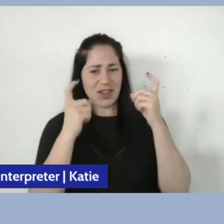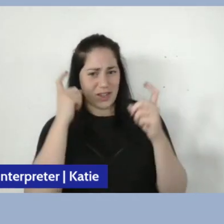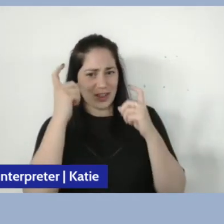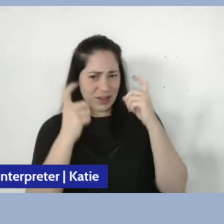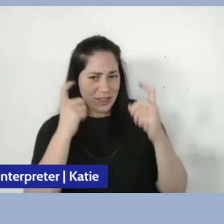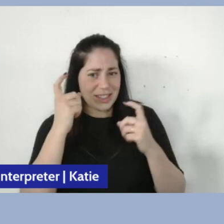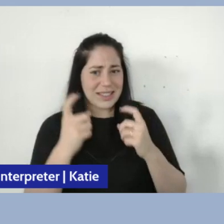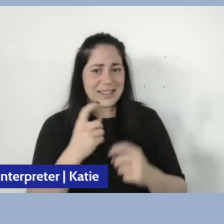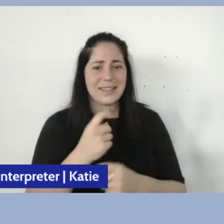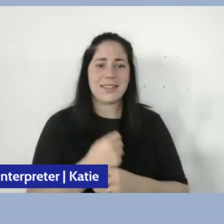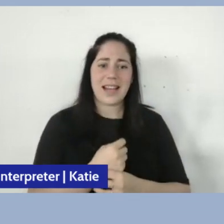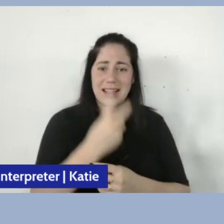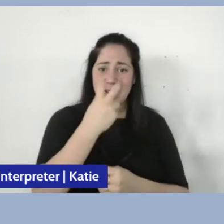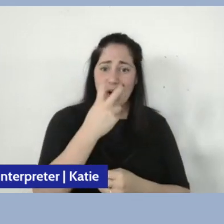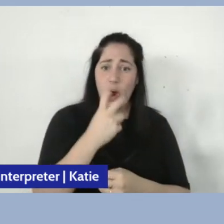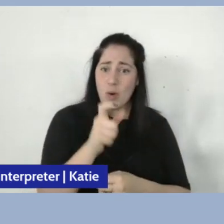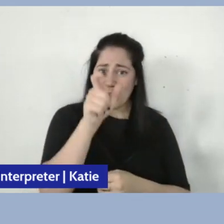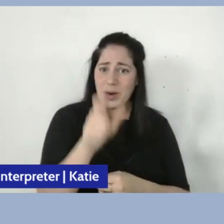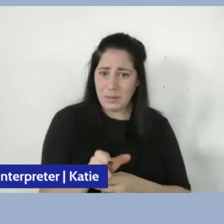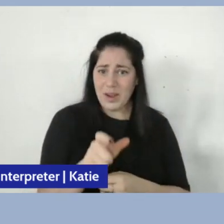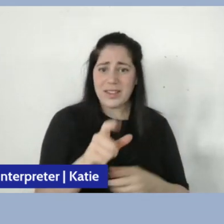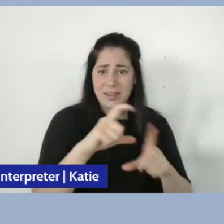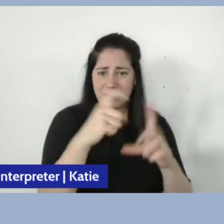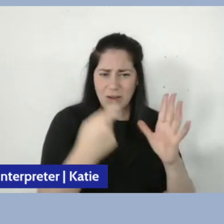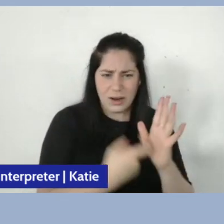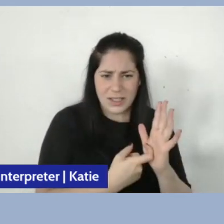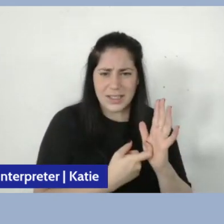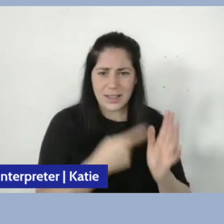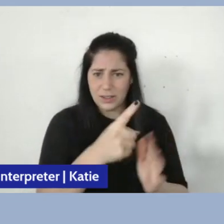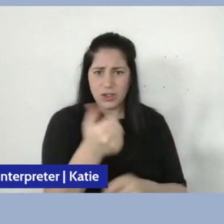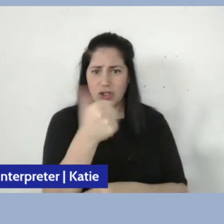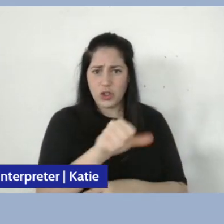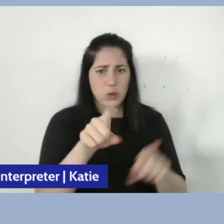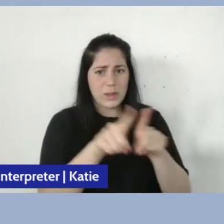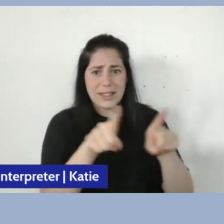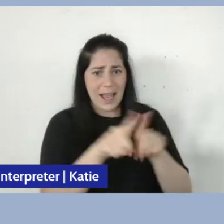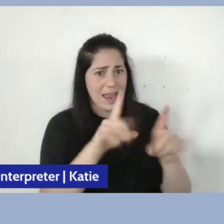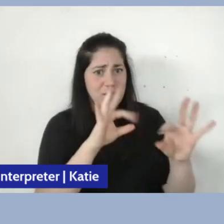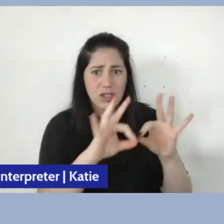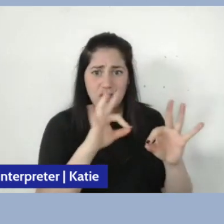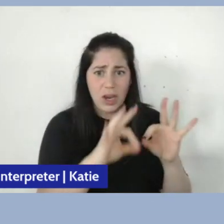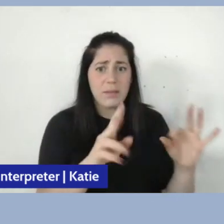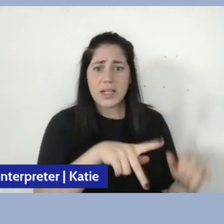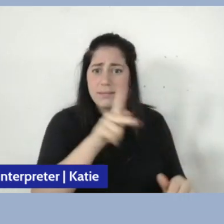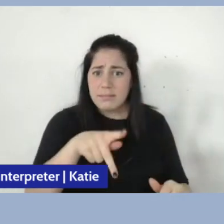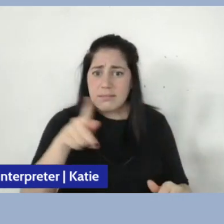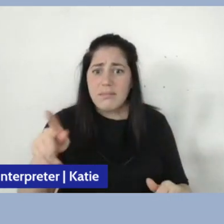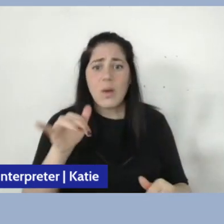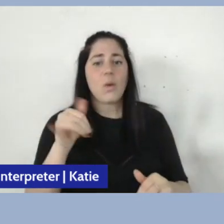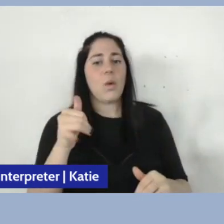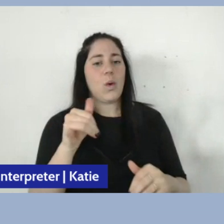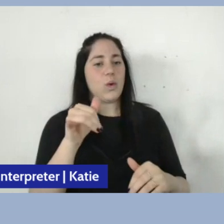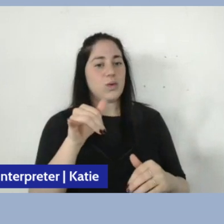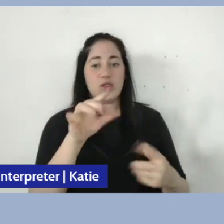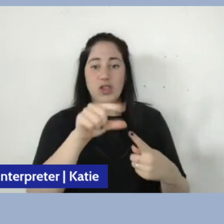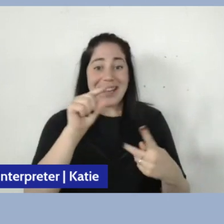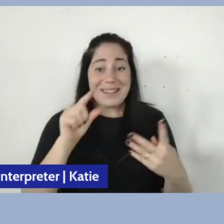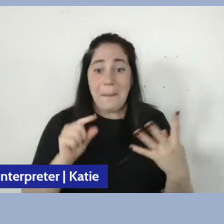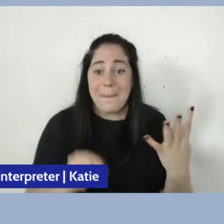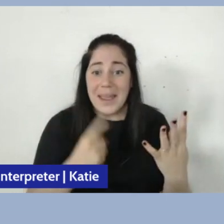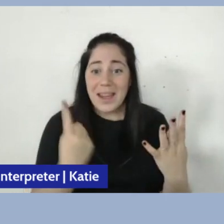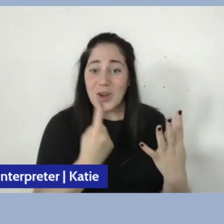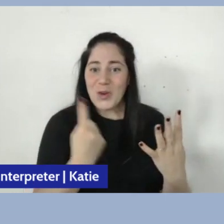you use the same interpreters for your cognitive assessments, or do you get to choose, or do you just get who you're given?